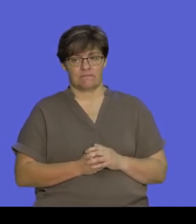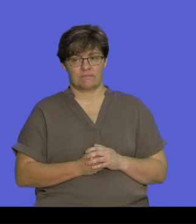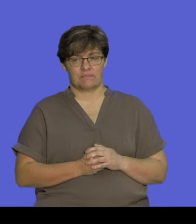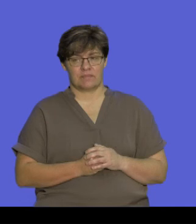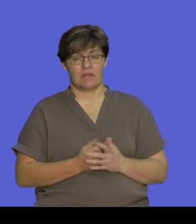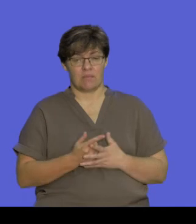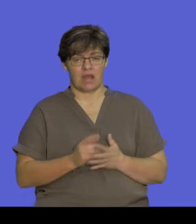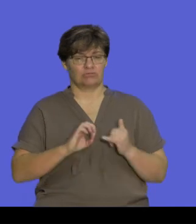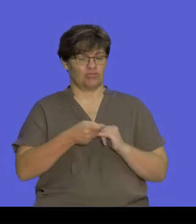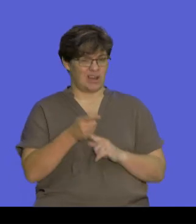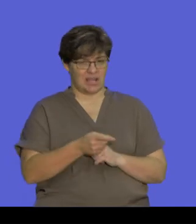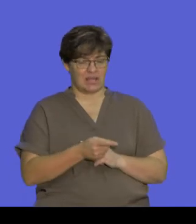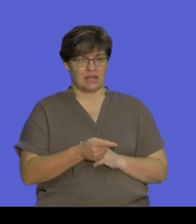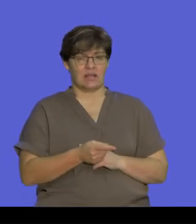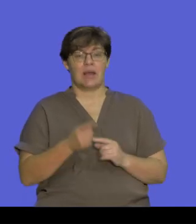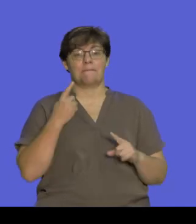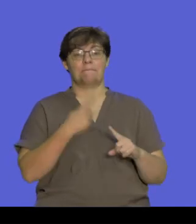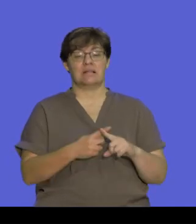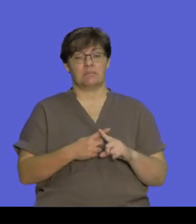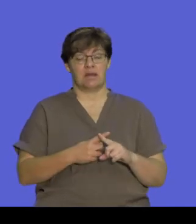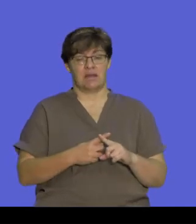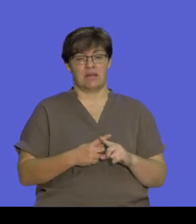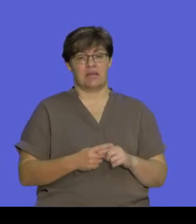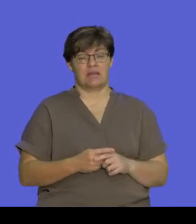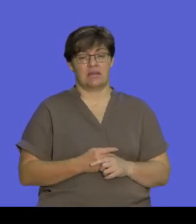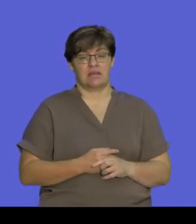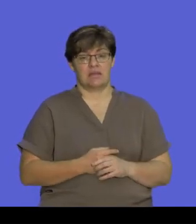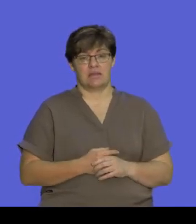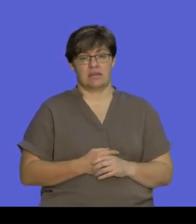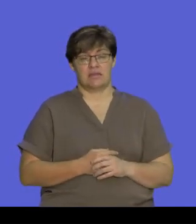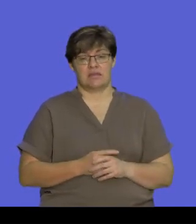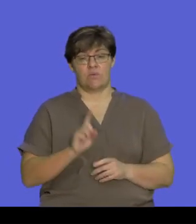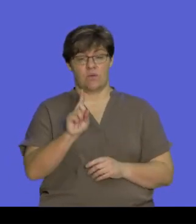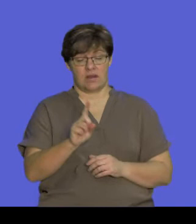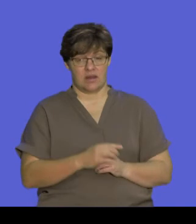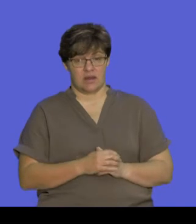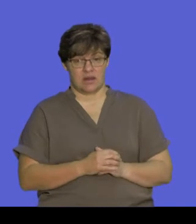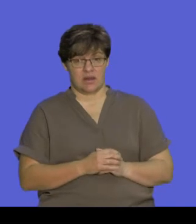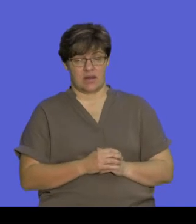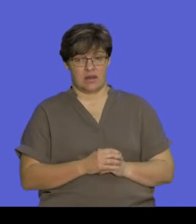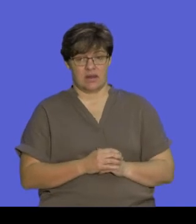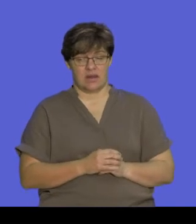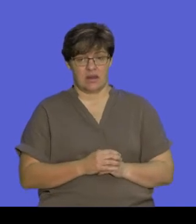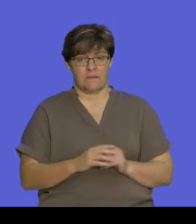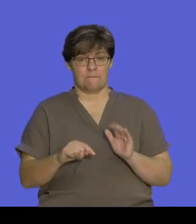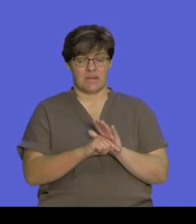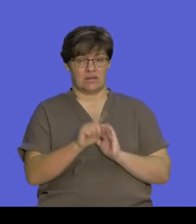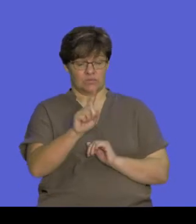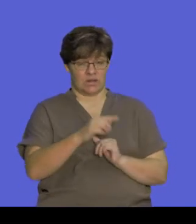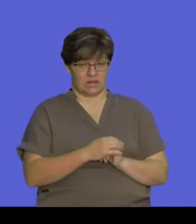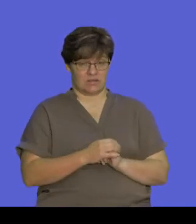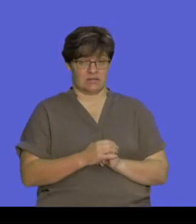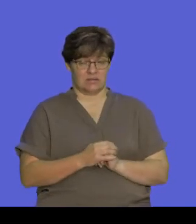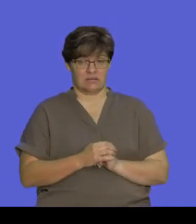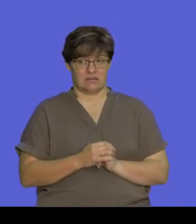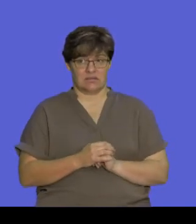I'm going to do. I'm going to multiply this by 1, but I'm going to make it a minus 1. In fact, let's